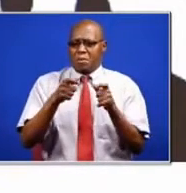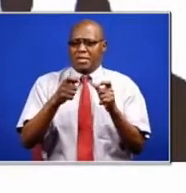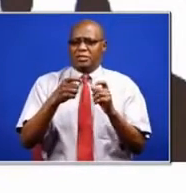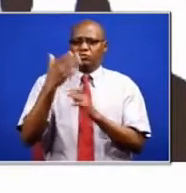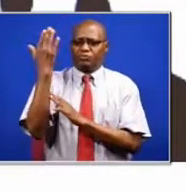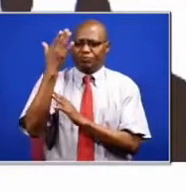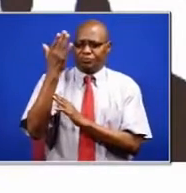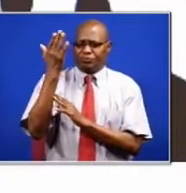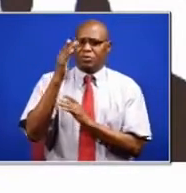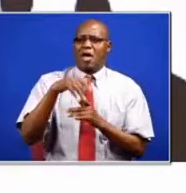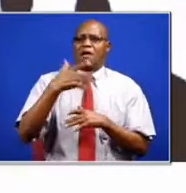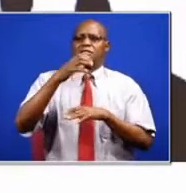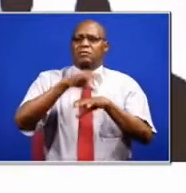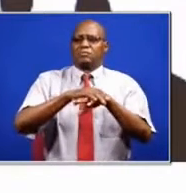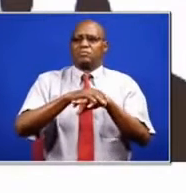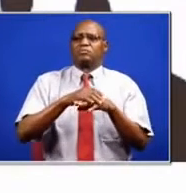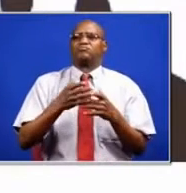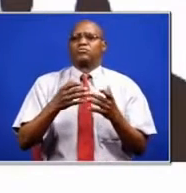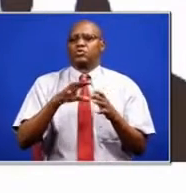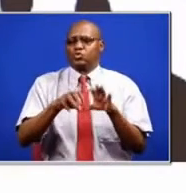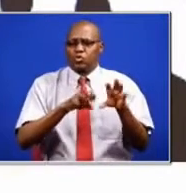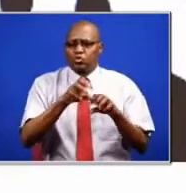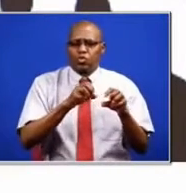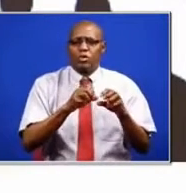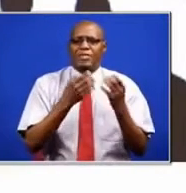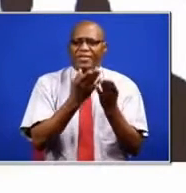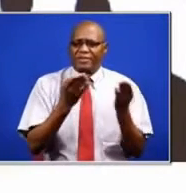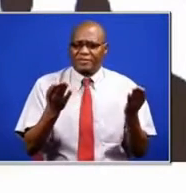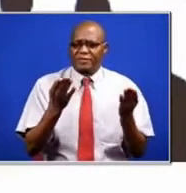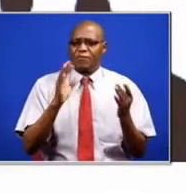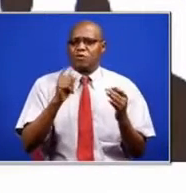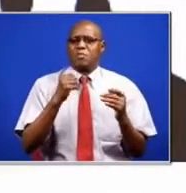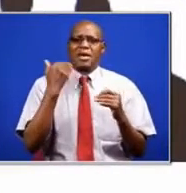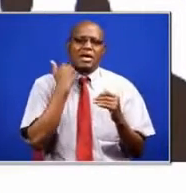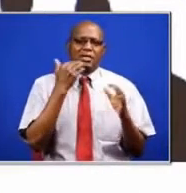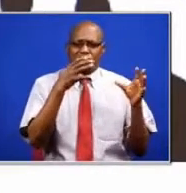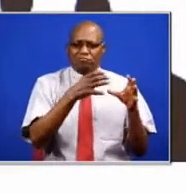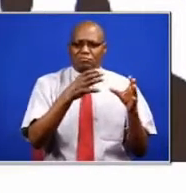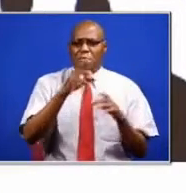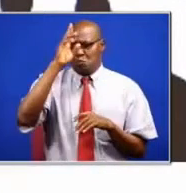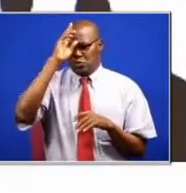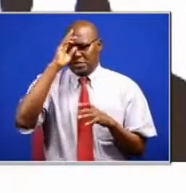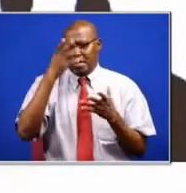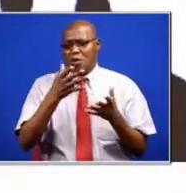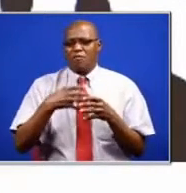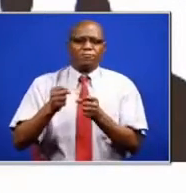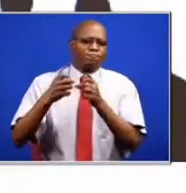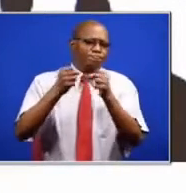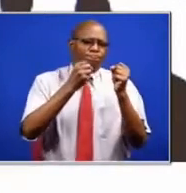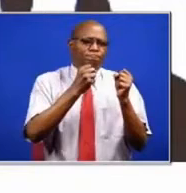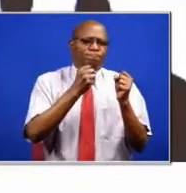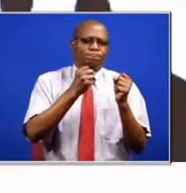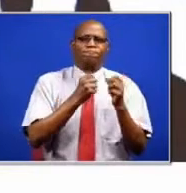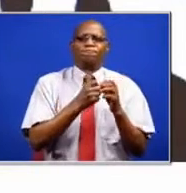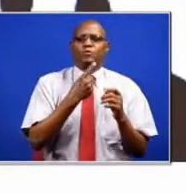the recovered weapons and stolen items from the gangs, the RC said police have so far arrested 128 suspects and